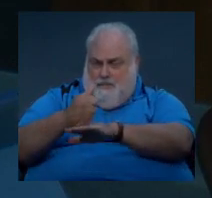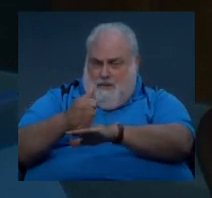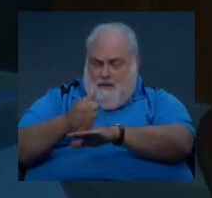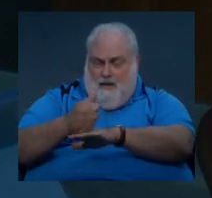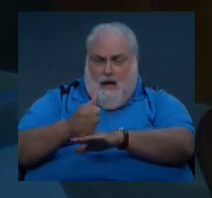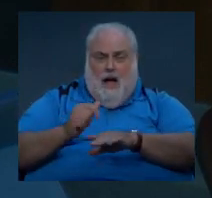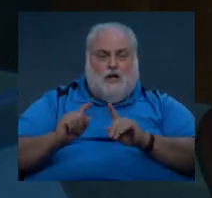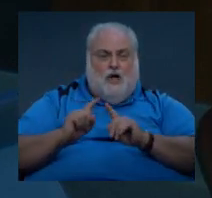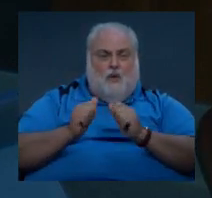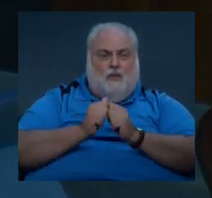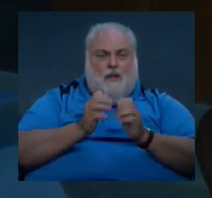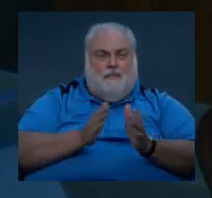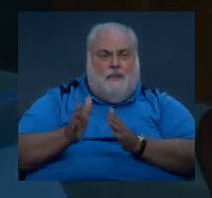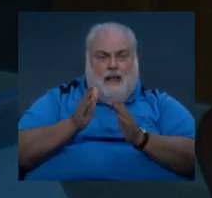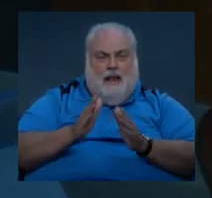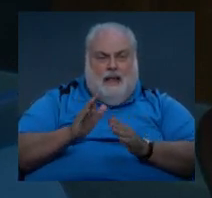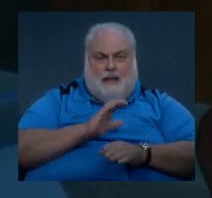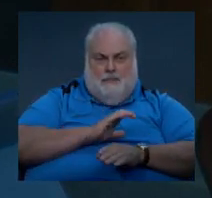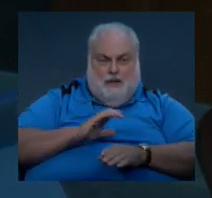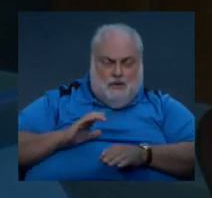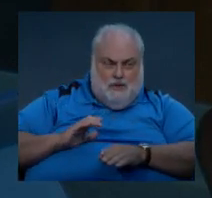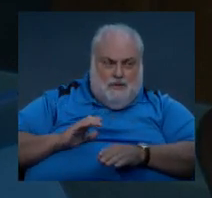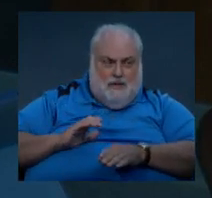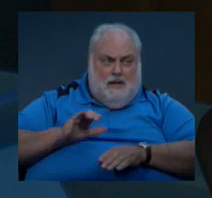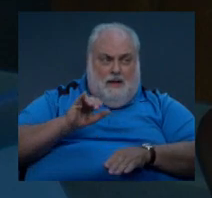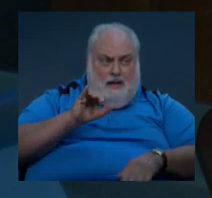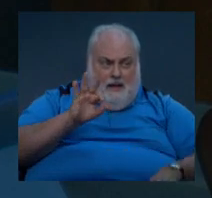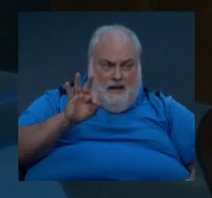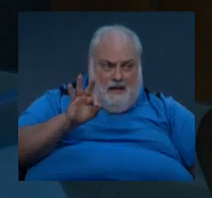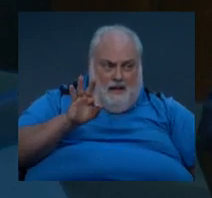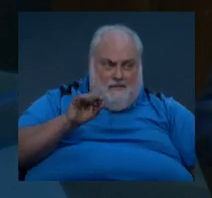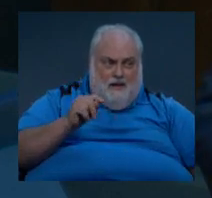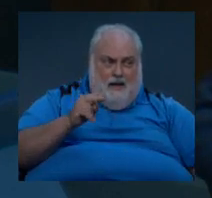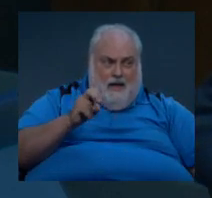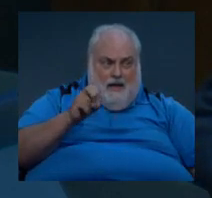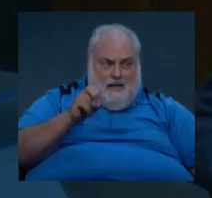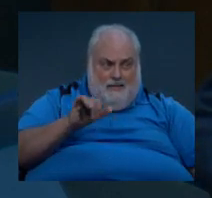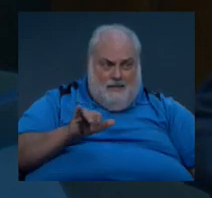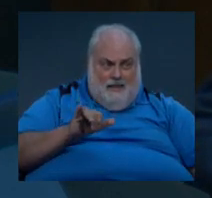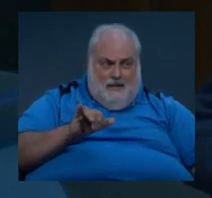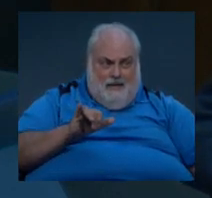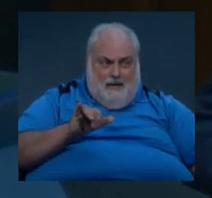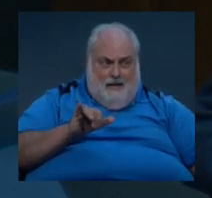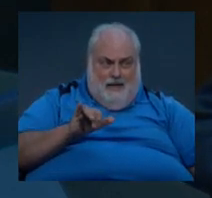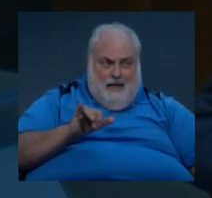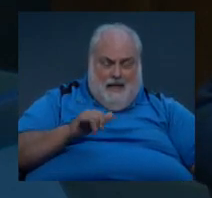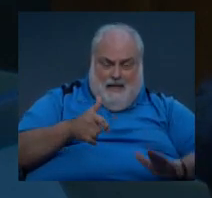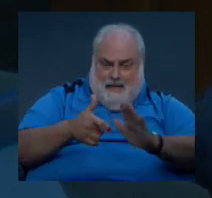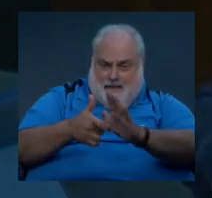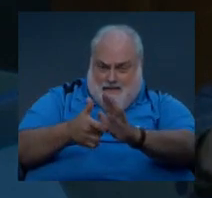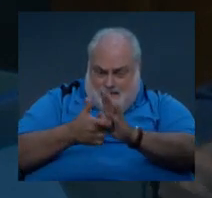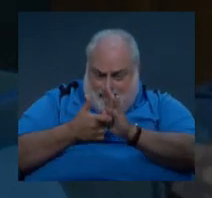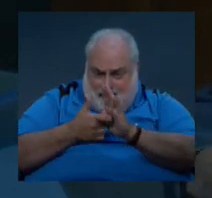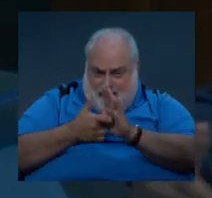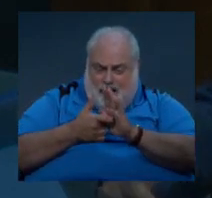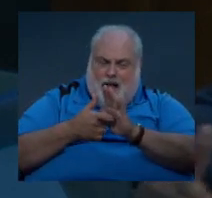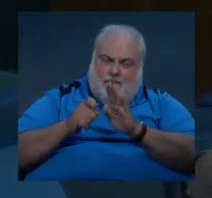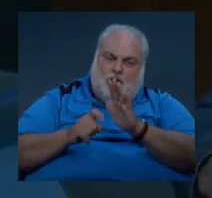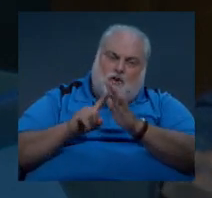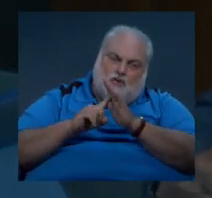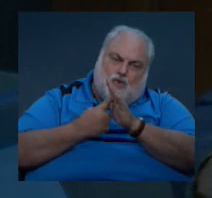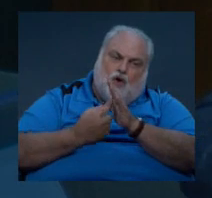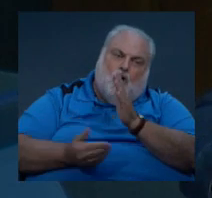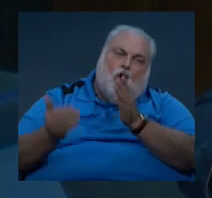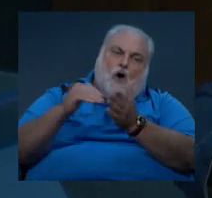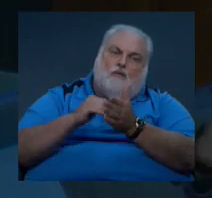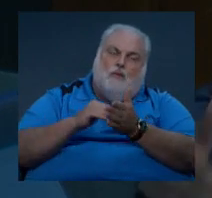had talked to the Planning Commission, and if they were to insist on the bathroom, they would have to start all over